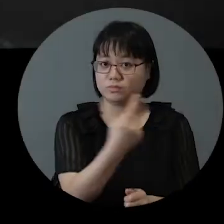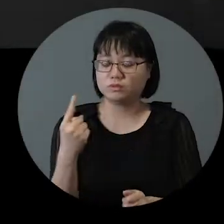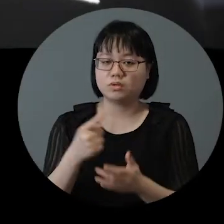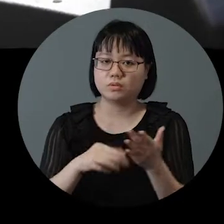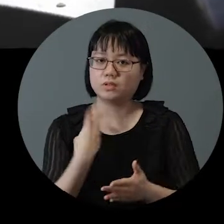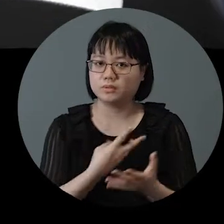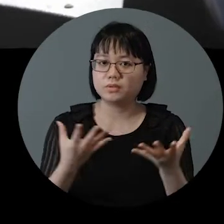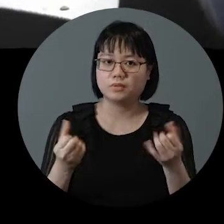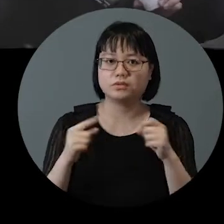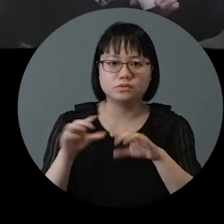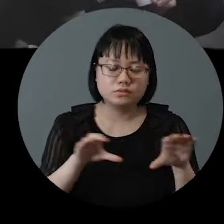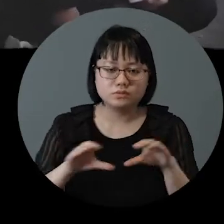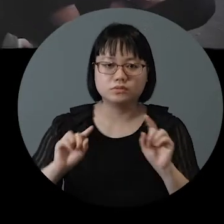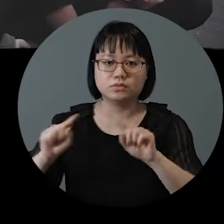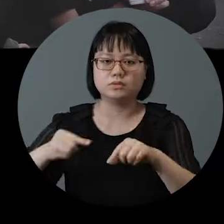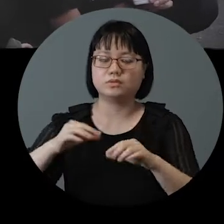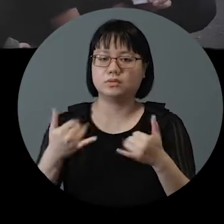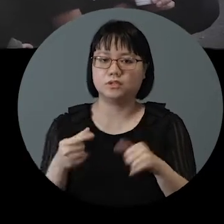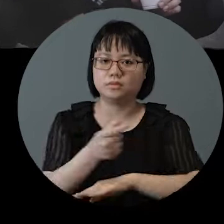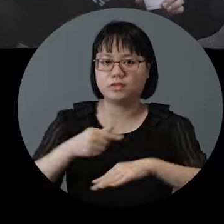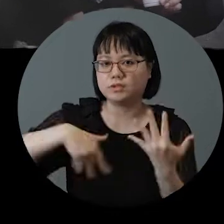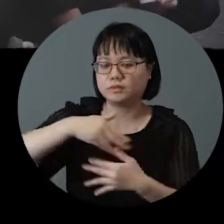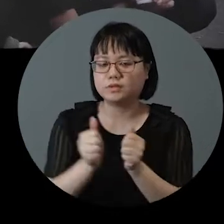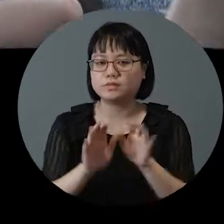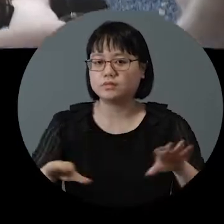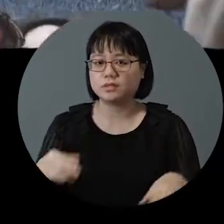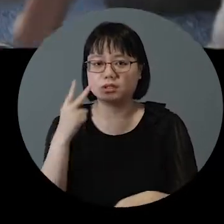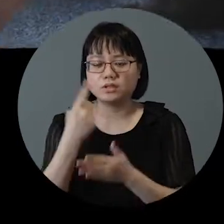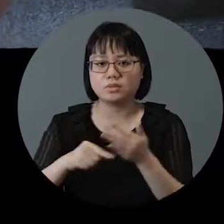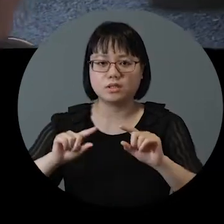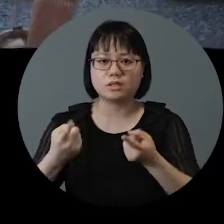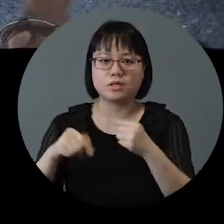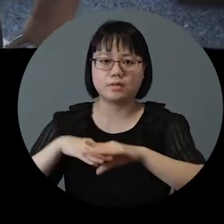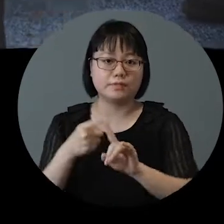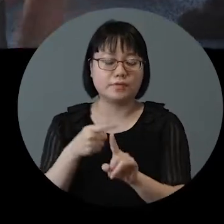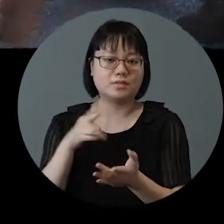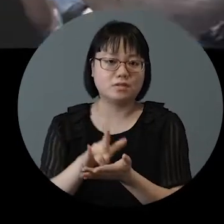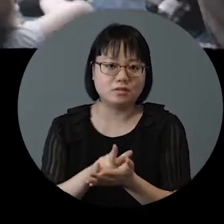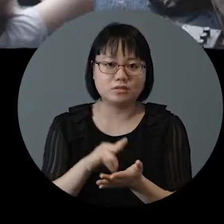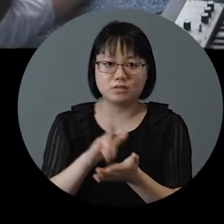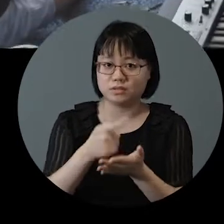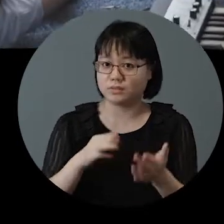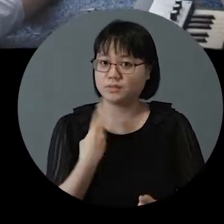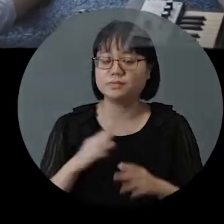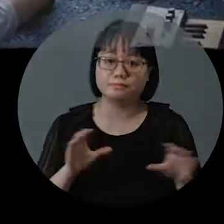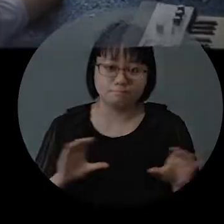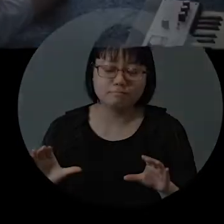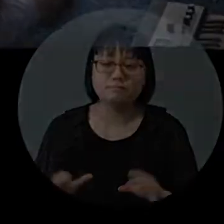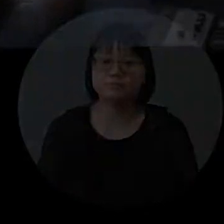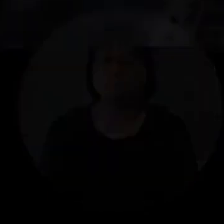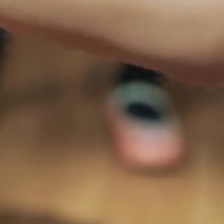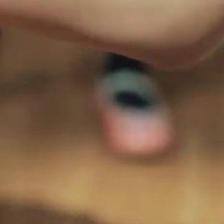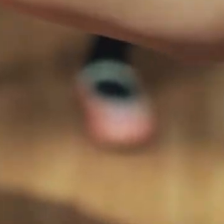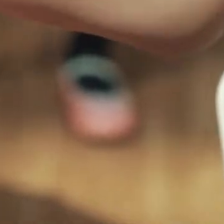each of us, what we really wanted was just to go to the playground, interact with kids, and then we just kind of like see what came out of it. So that's kind of what we do.